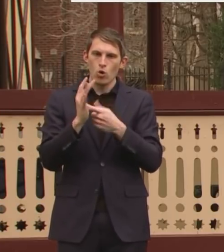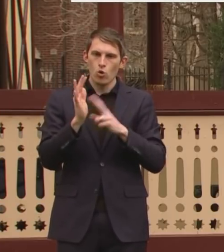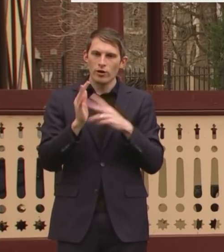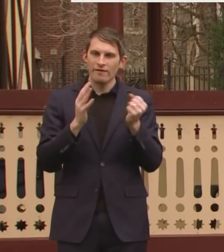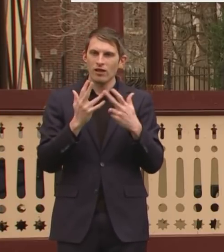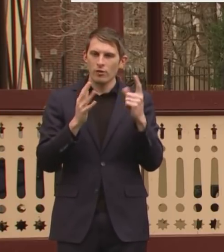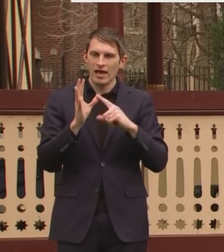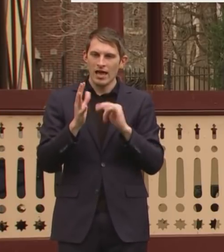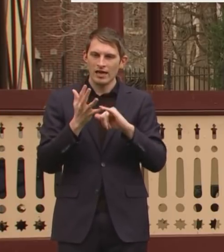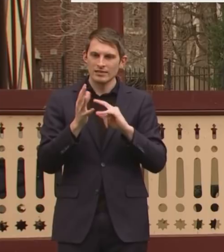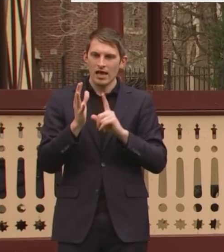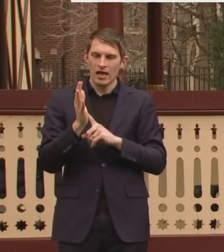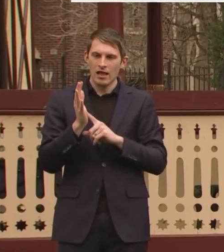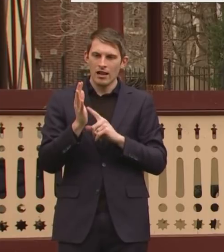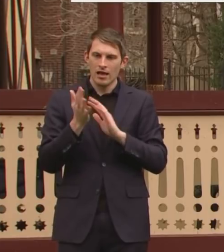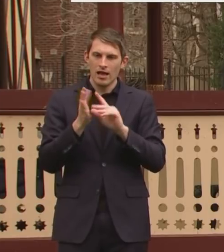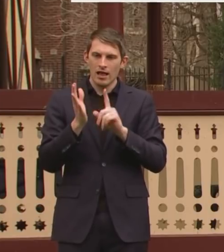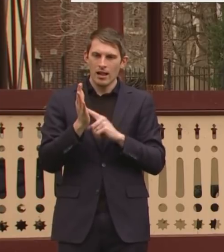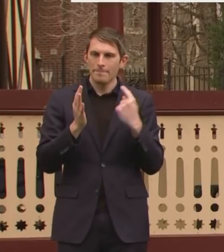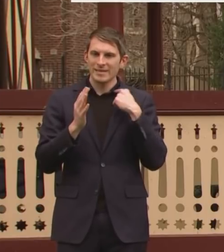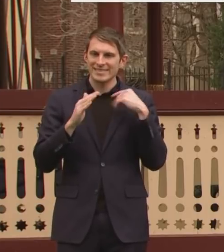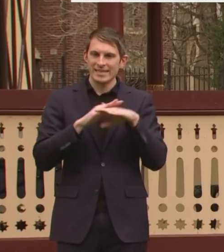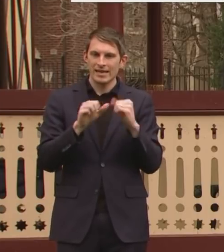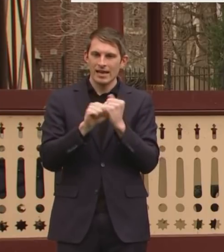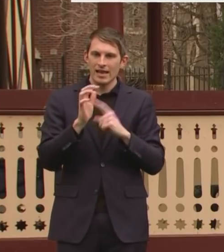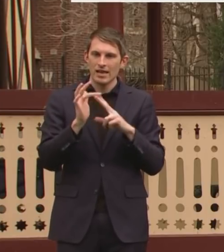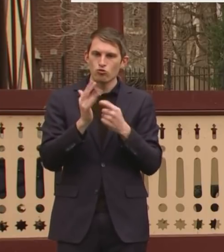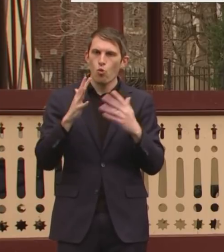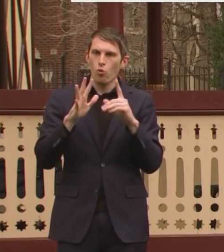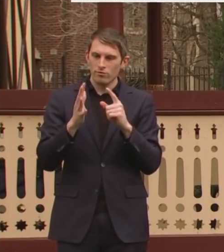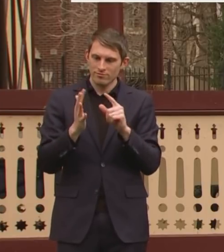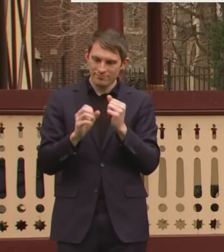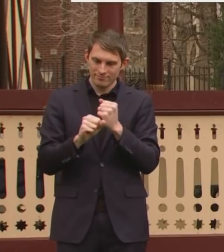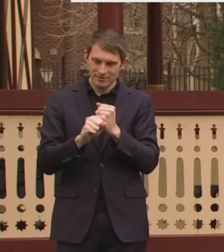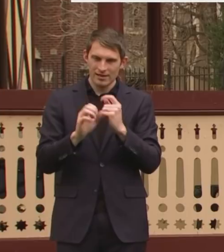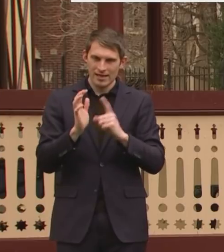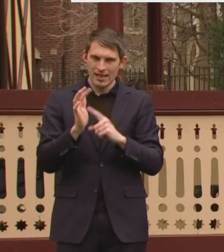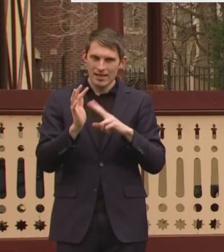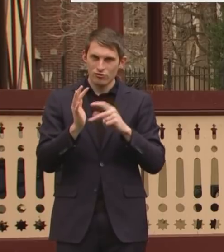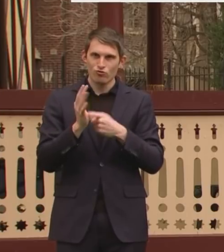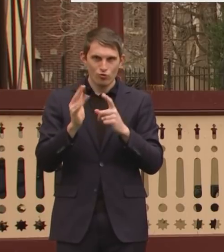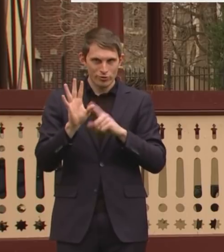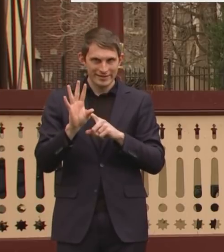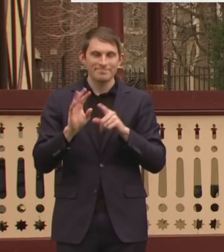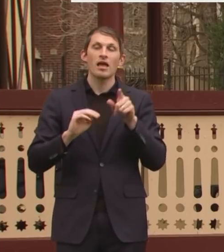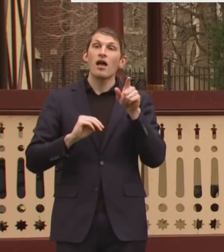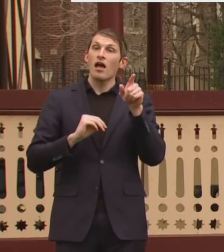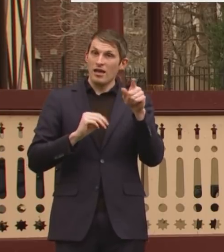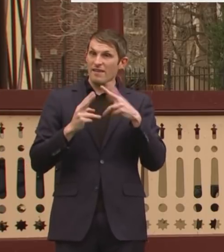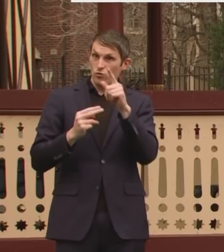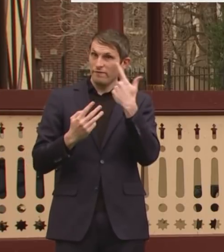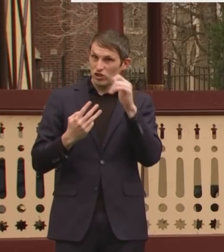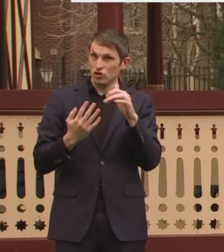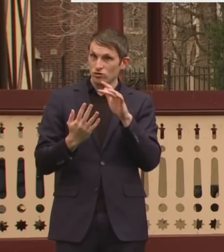Glenroy. So if you live in Hume or northern suburbs of Glenroy, I want you to be extra vigilant for symptoms, to absolutely